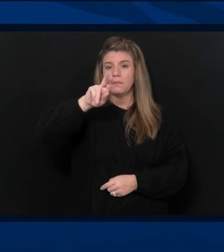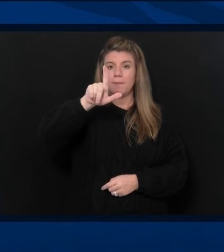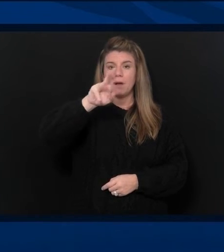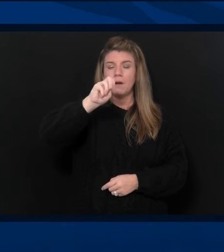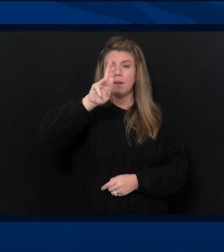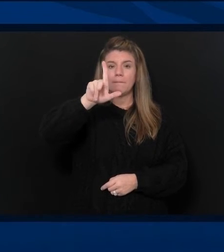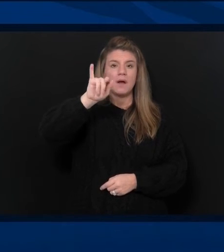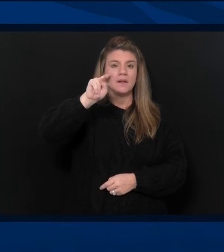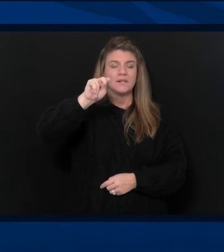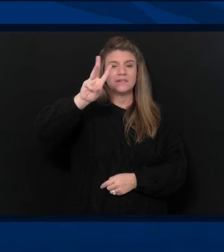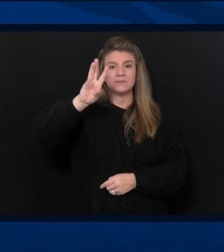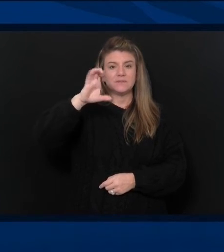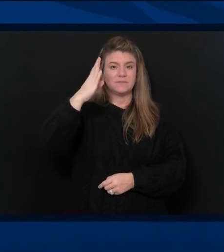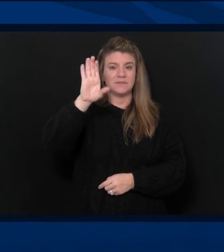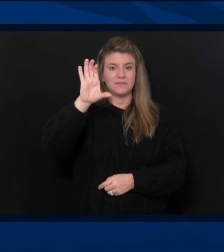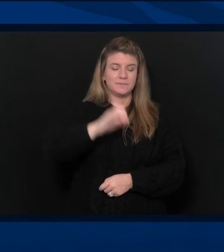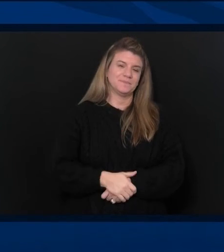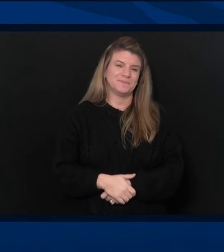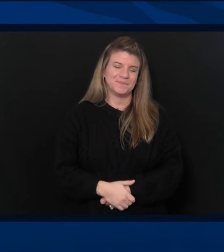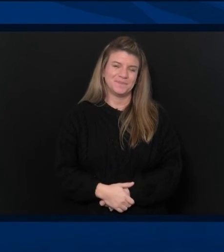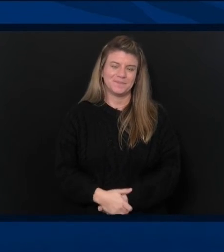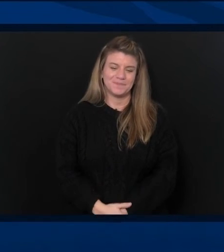WCBC.